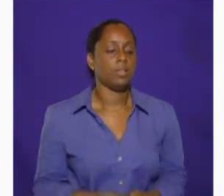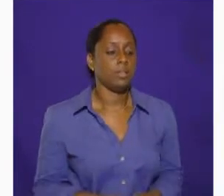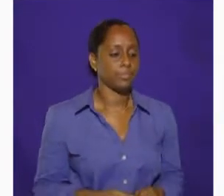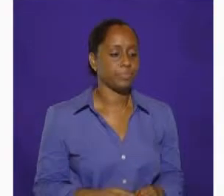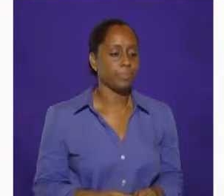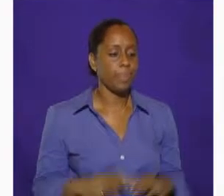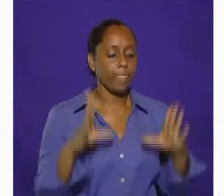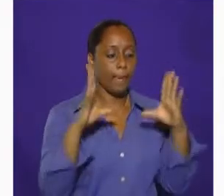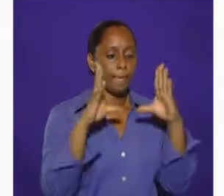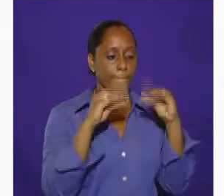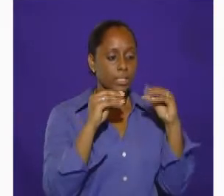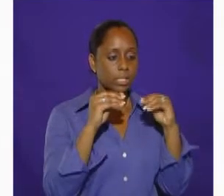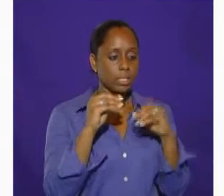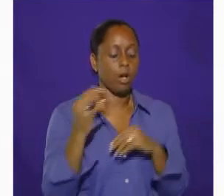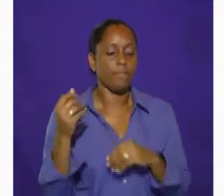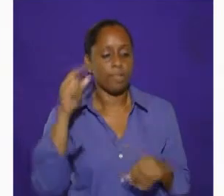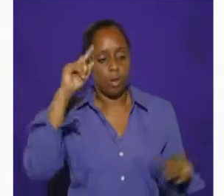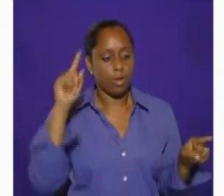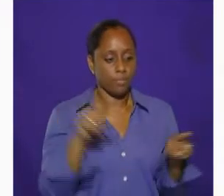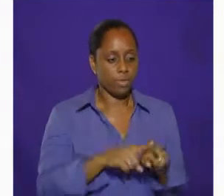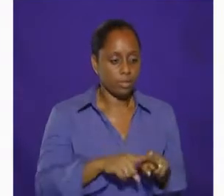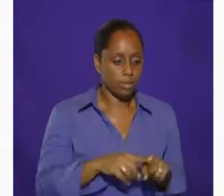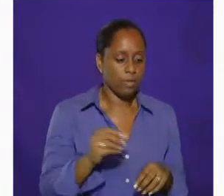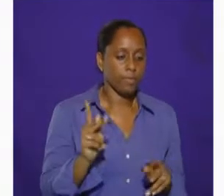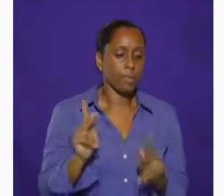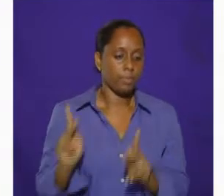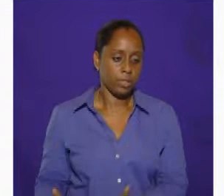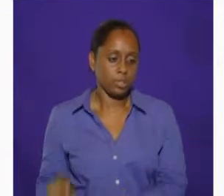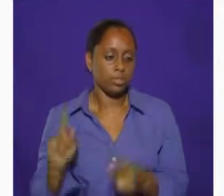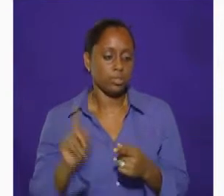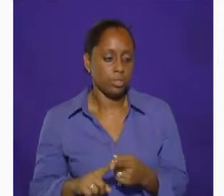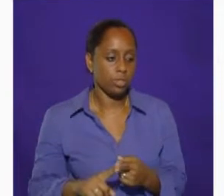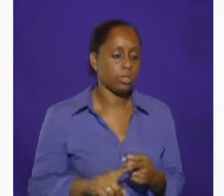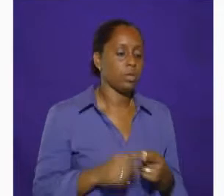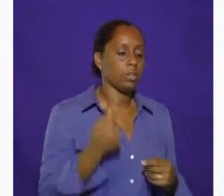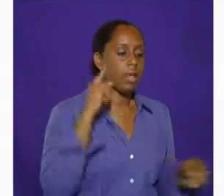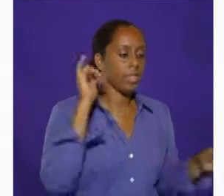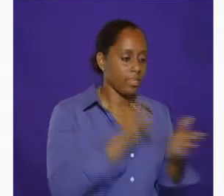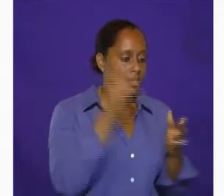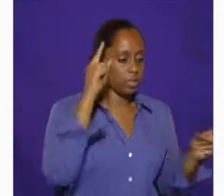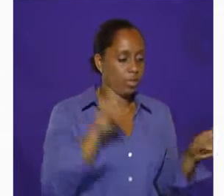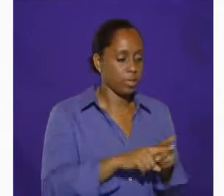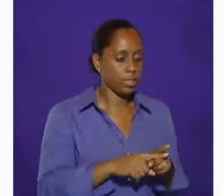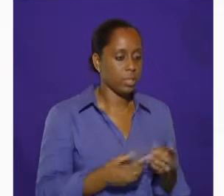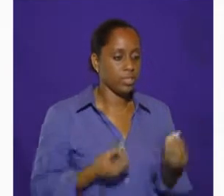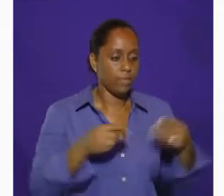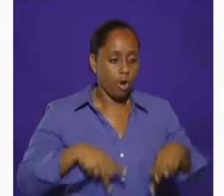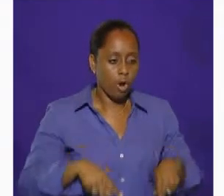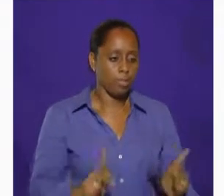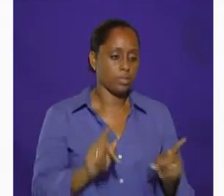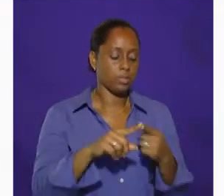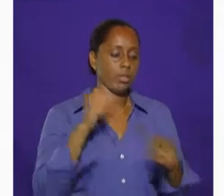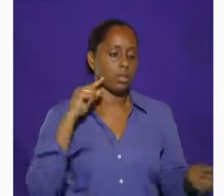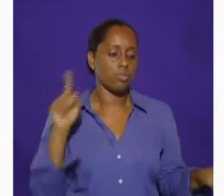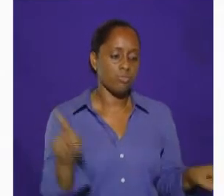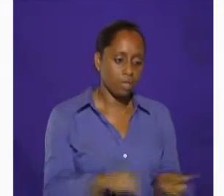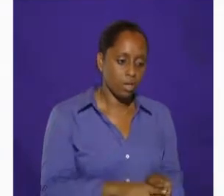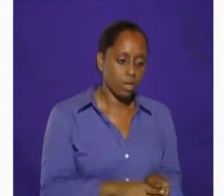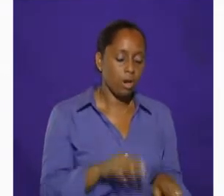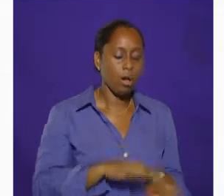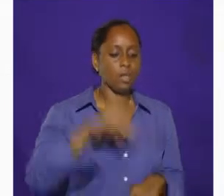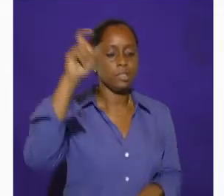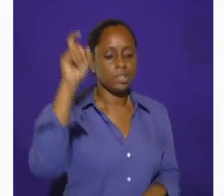planning. Meetings of the Conference of the Parties to the Convention offer the opportunity to agree upon